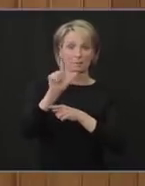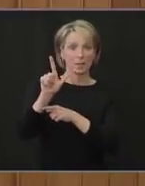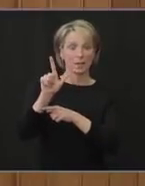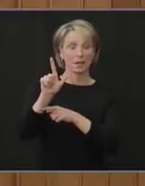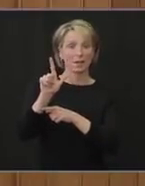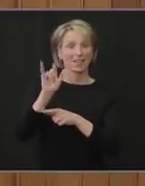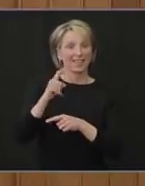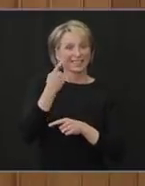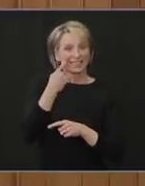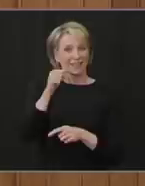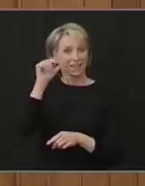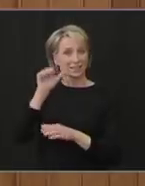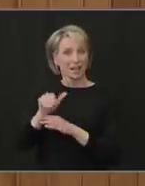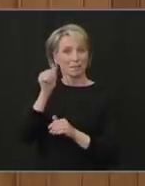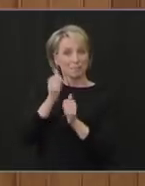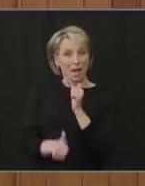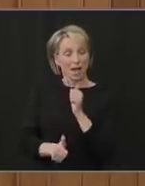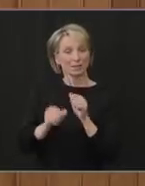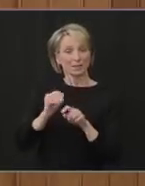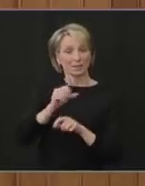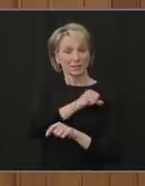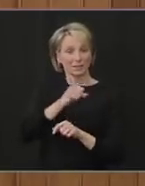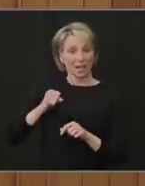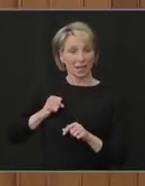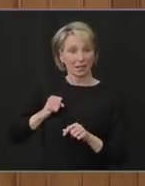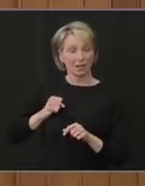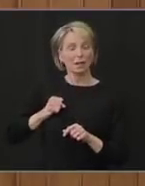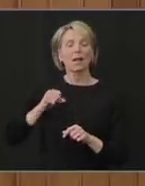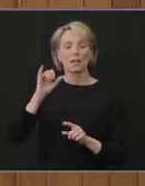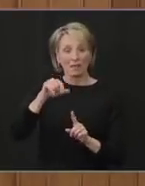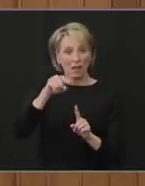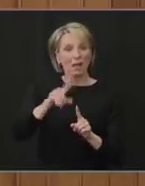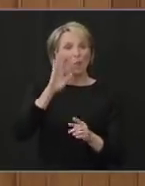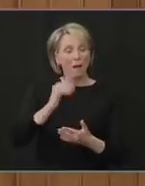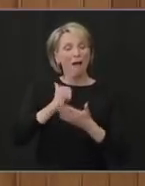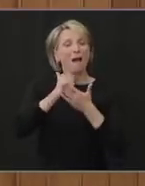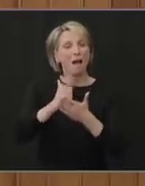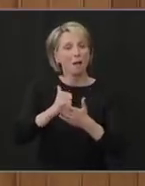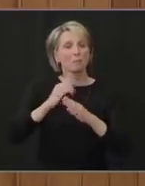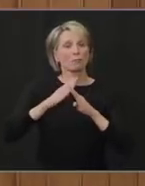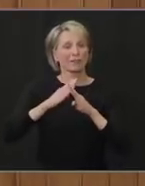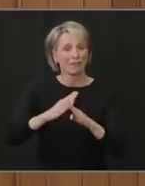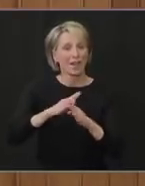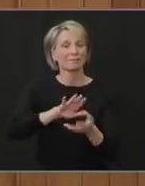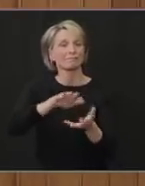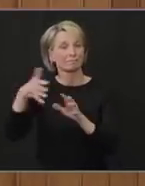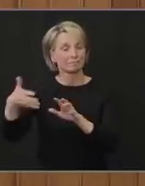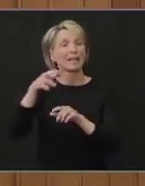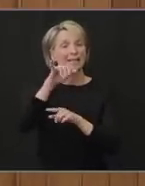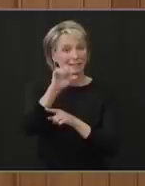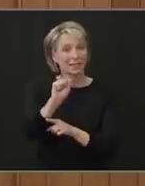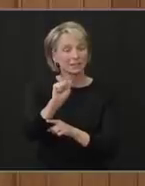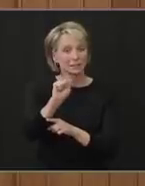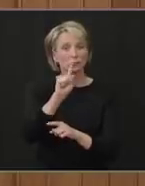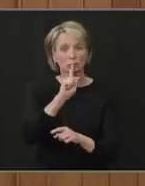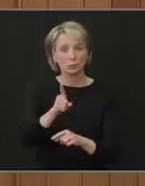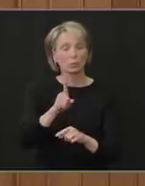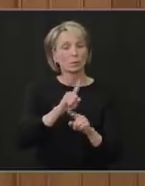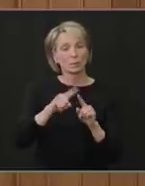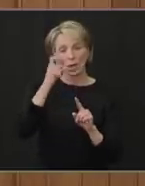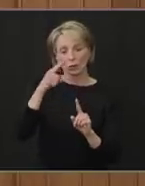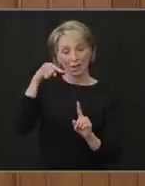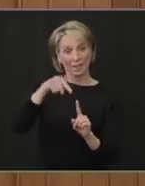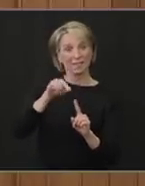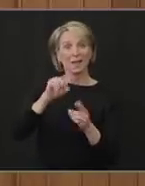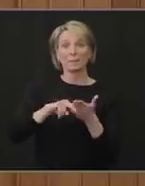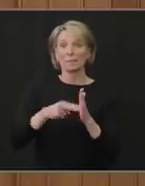the Senate will be effective in staving off catastrophe. But it is not the end of our